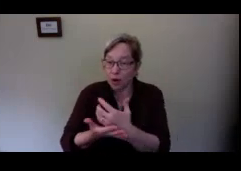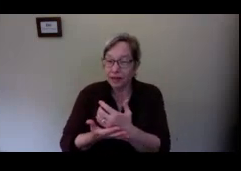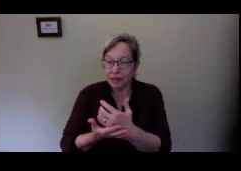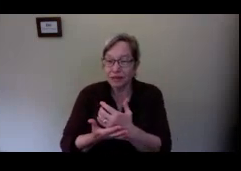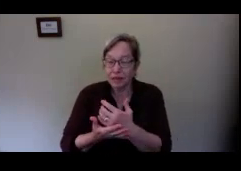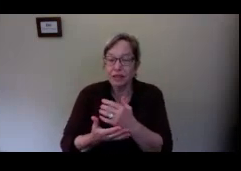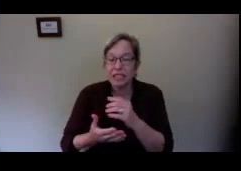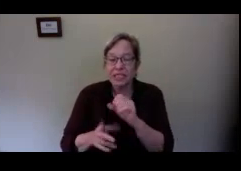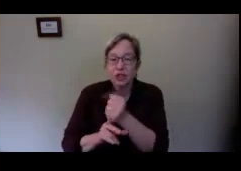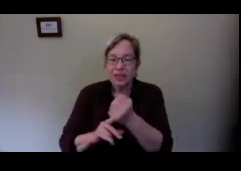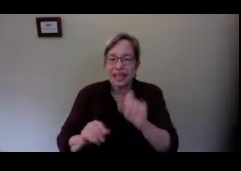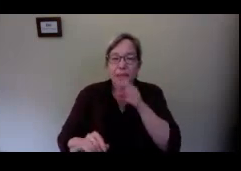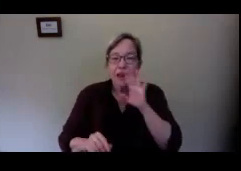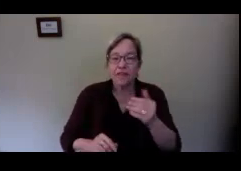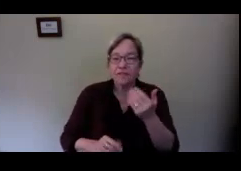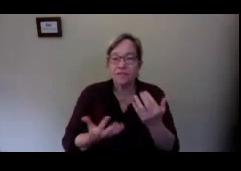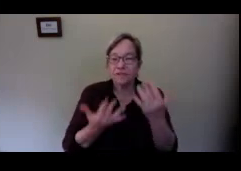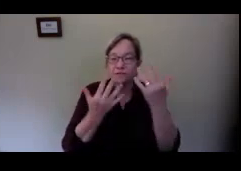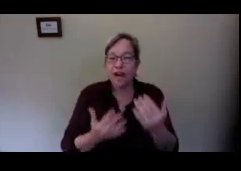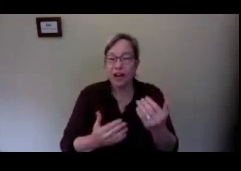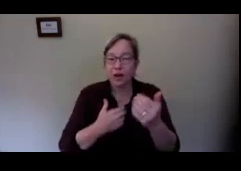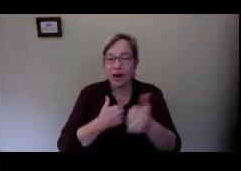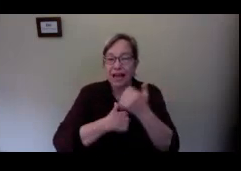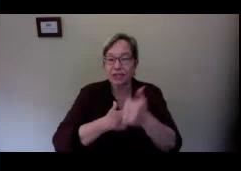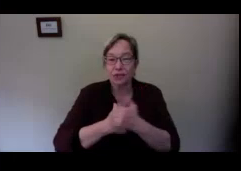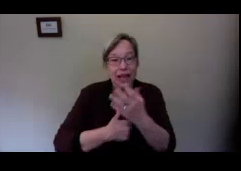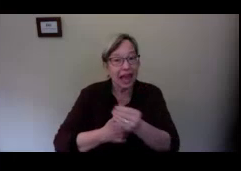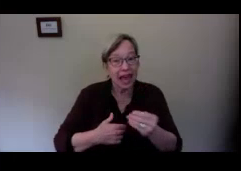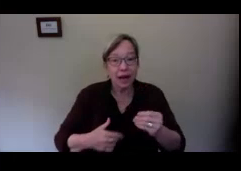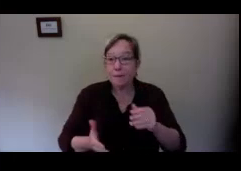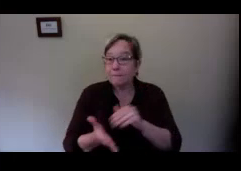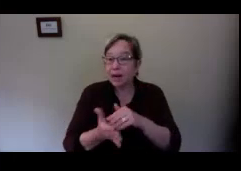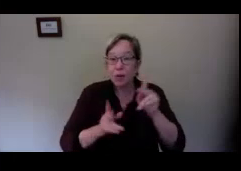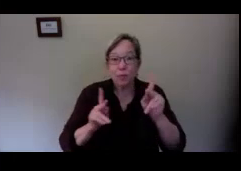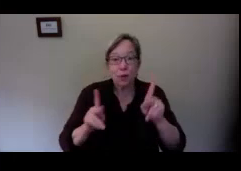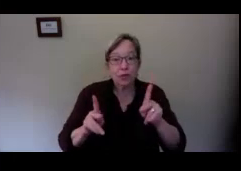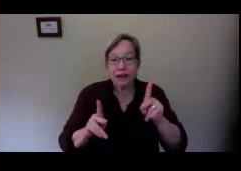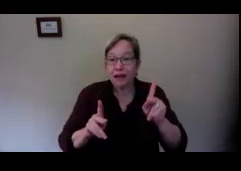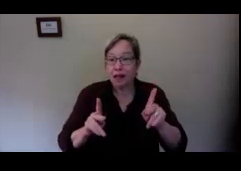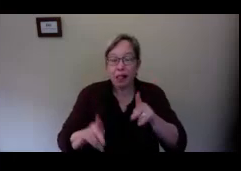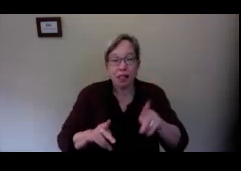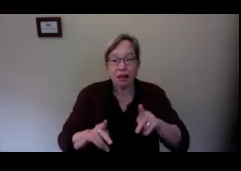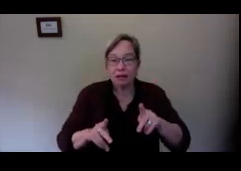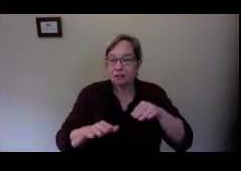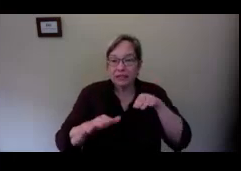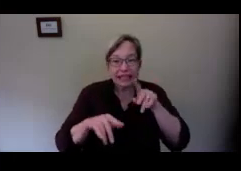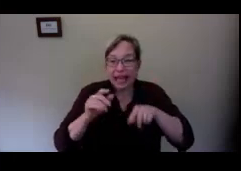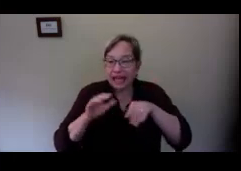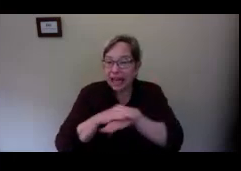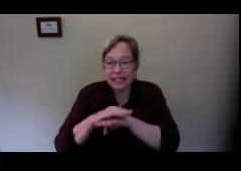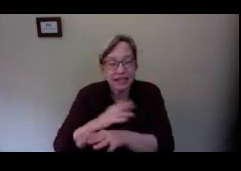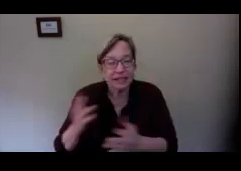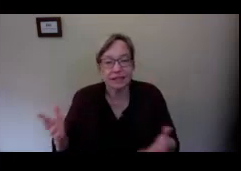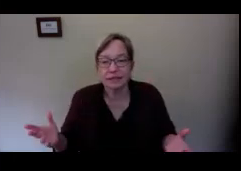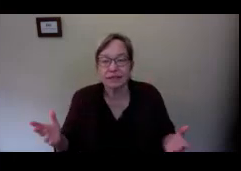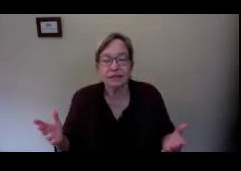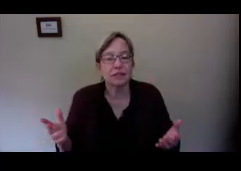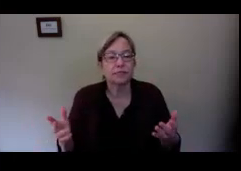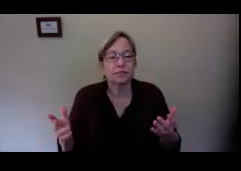hazards, and then there's a lack of access for medical personnel to enter the home, especially with the safety issues that hoarding